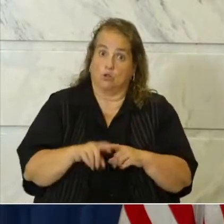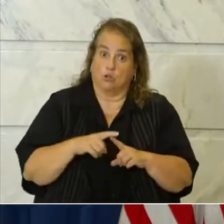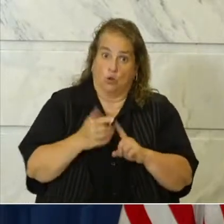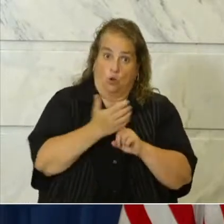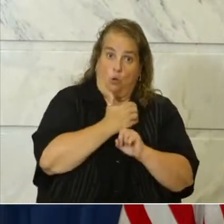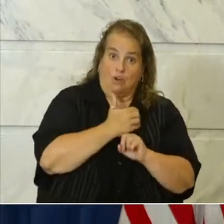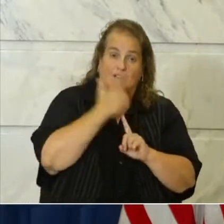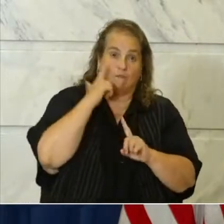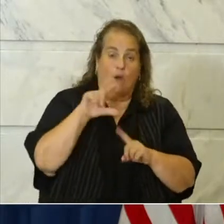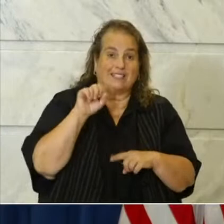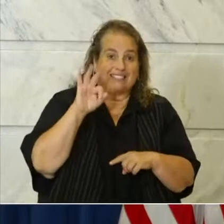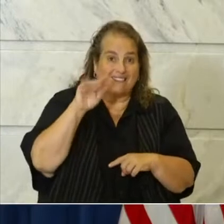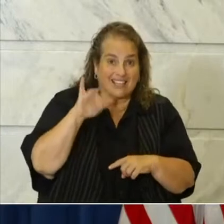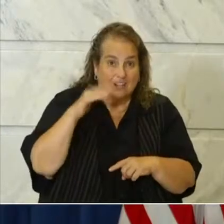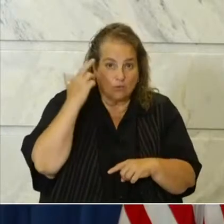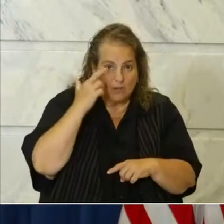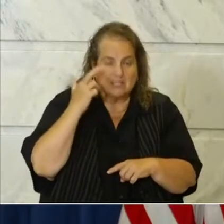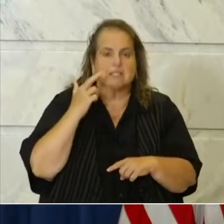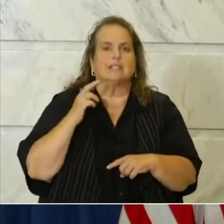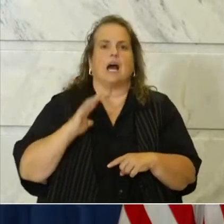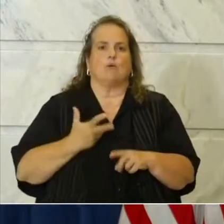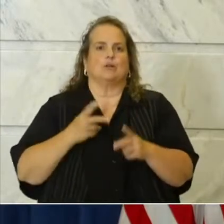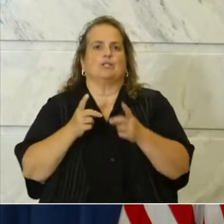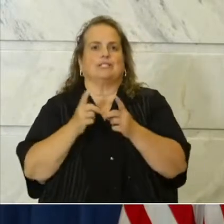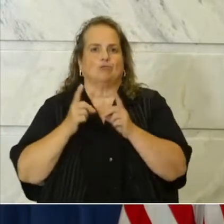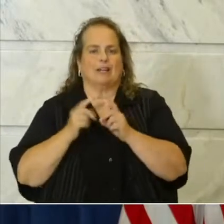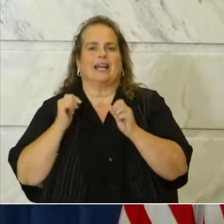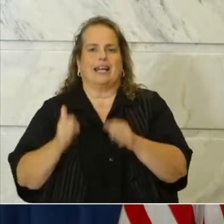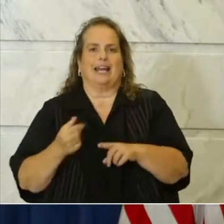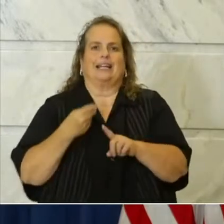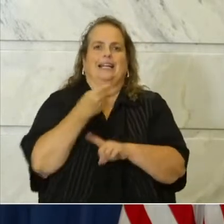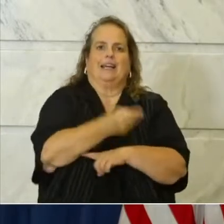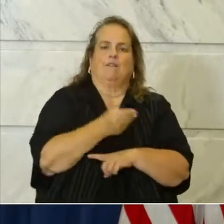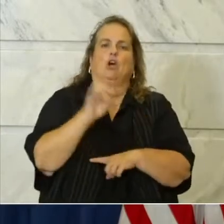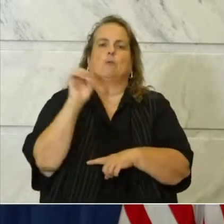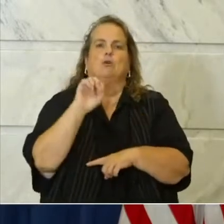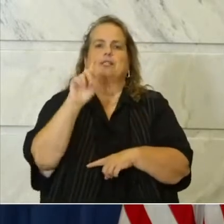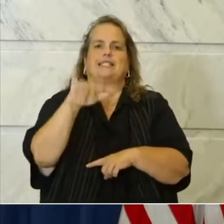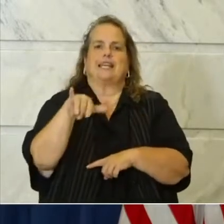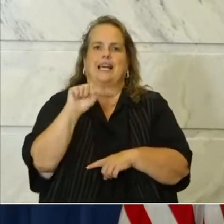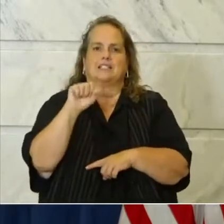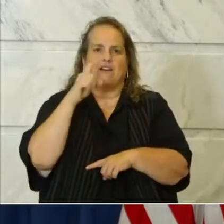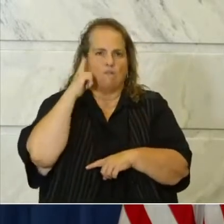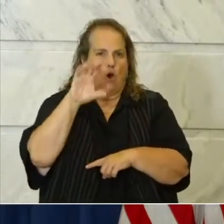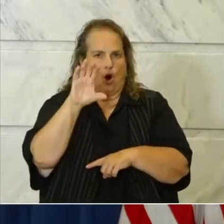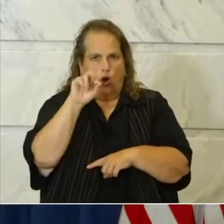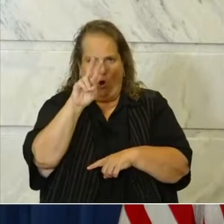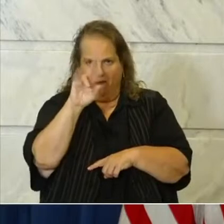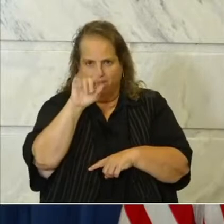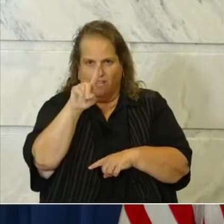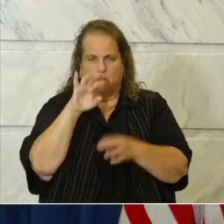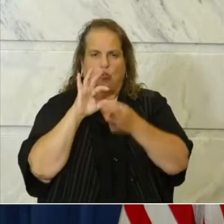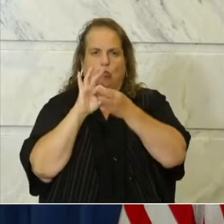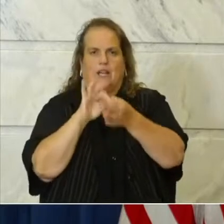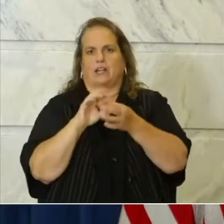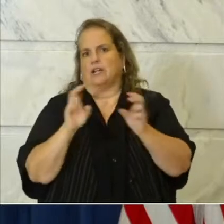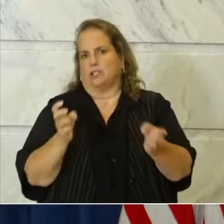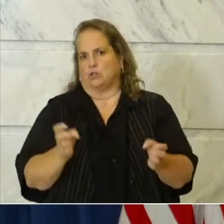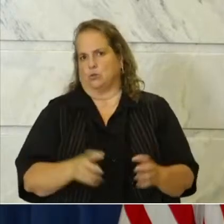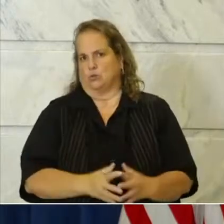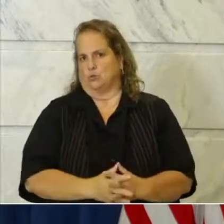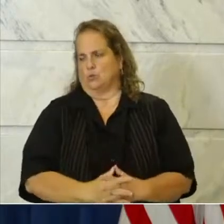for safety reasons, that our districts now can extend these emergency days for COVID-related issues.